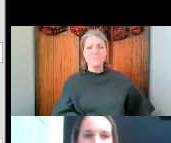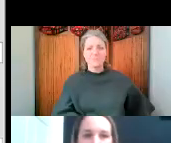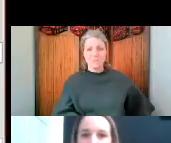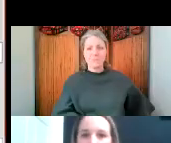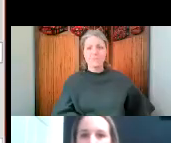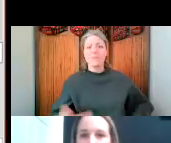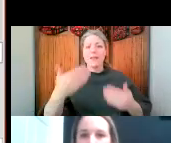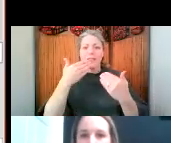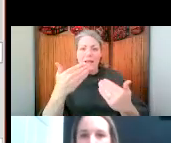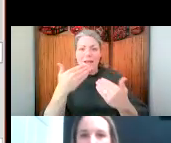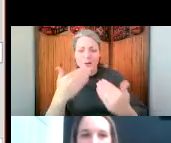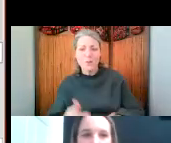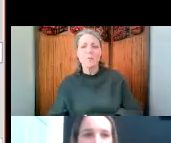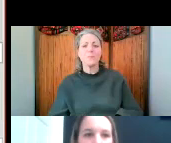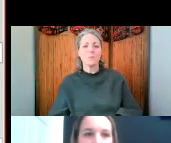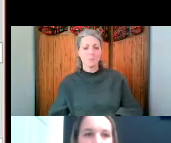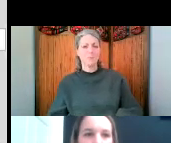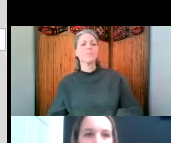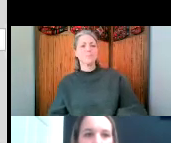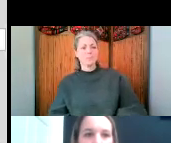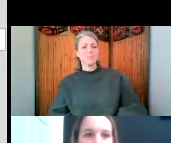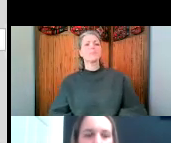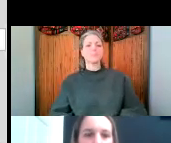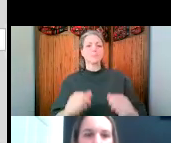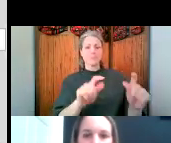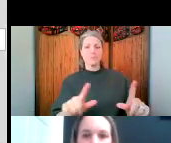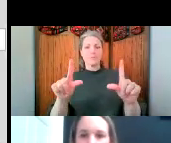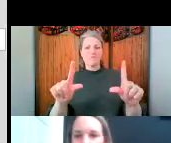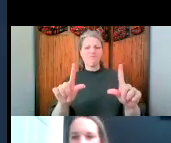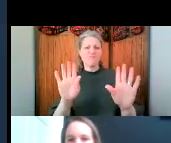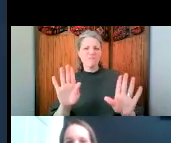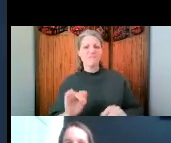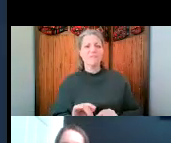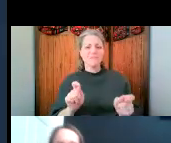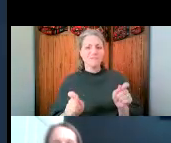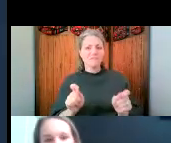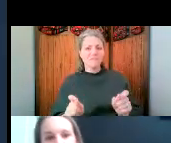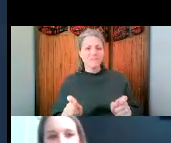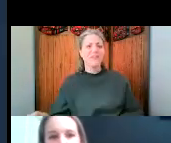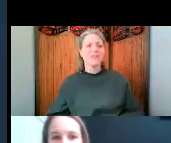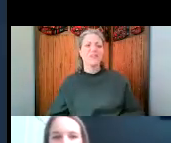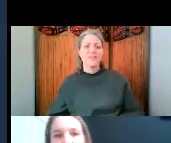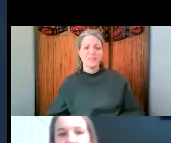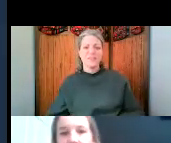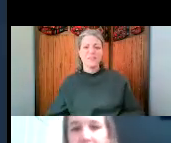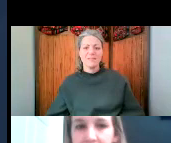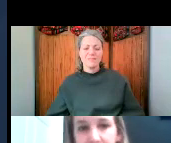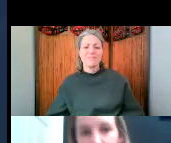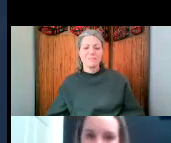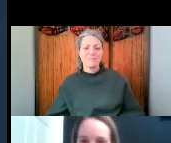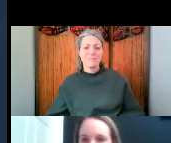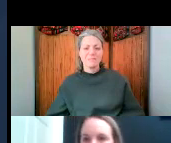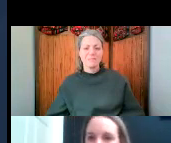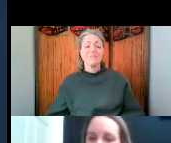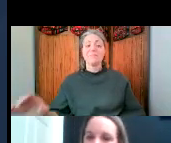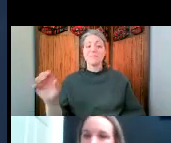Let me just get it going here. All right, so today we're going to talk a little bit about the